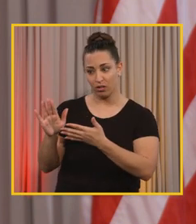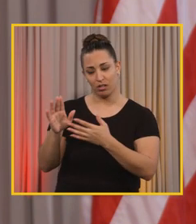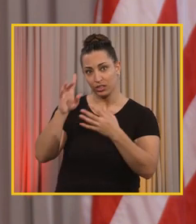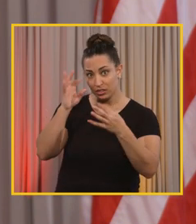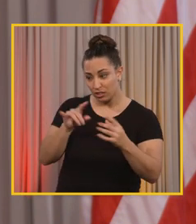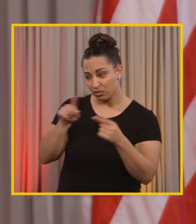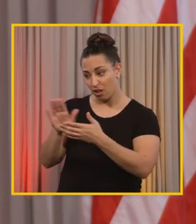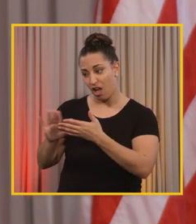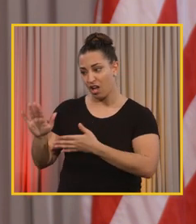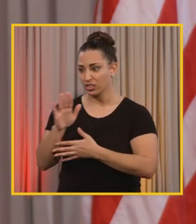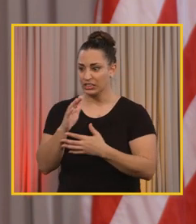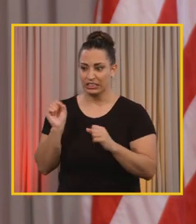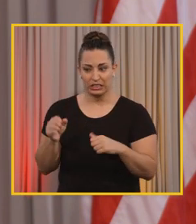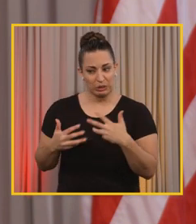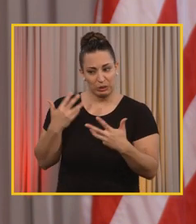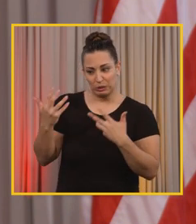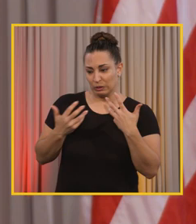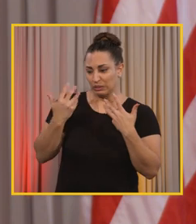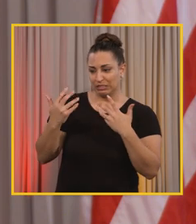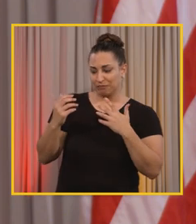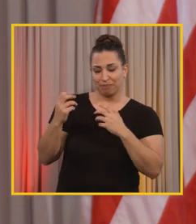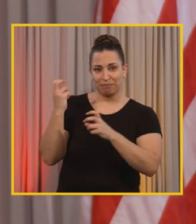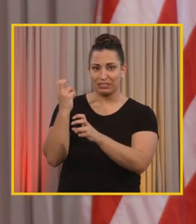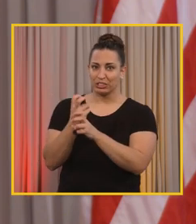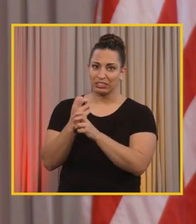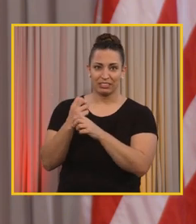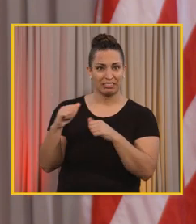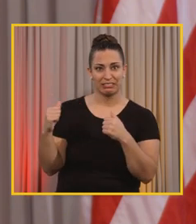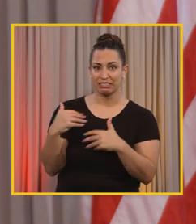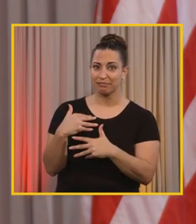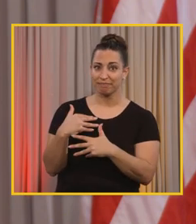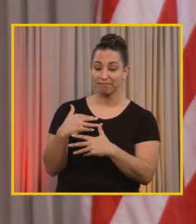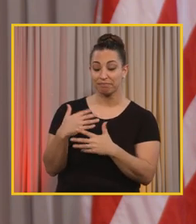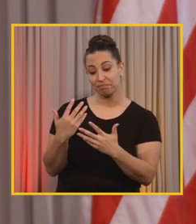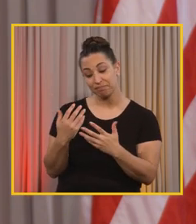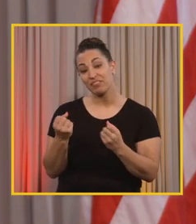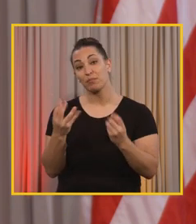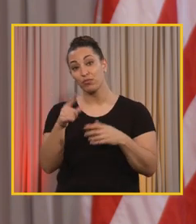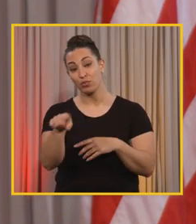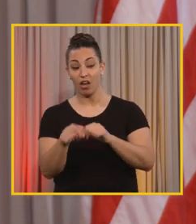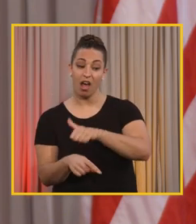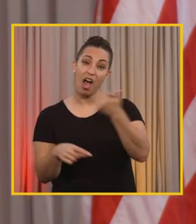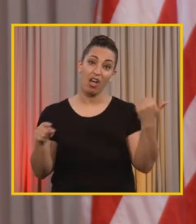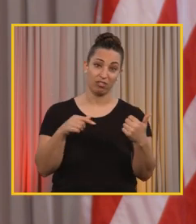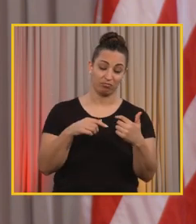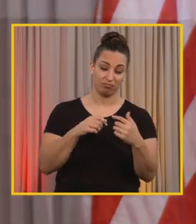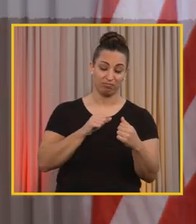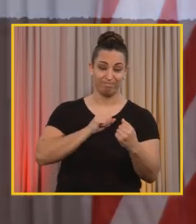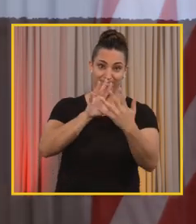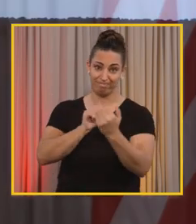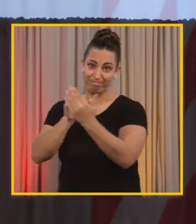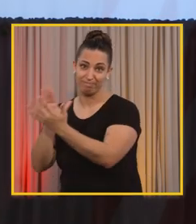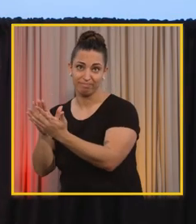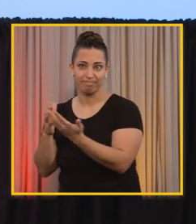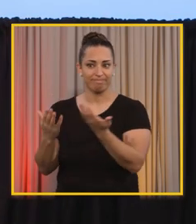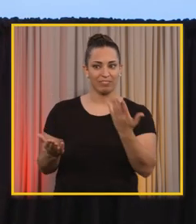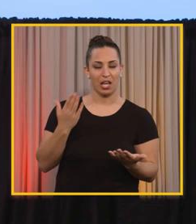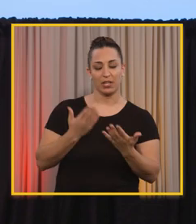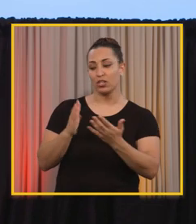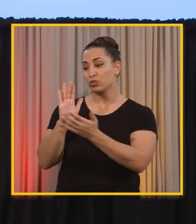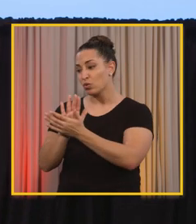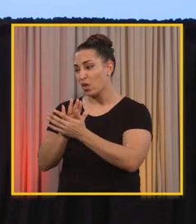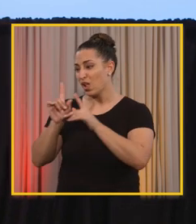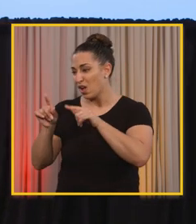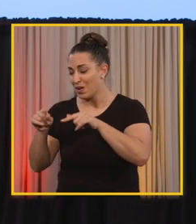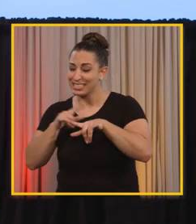first in your family to attend college. Choosing to go to college in and of itself can be a daunting task. Many of you